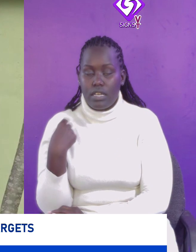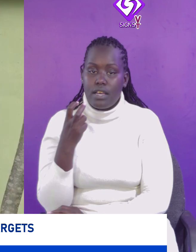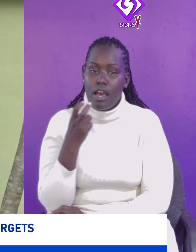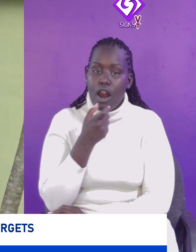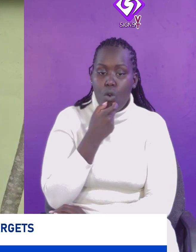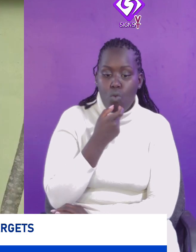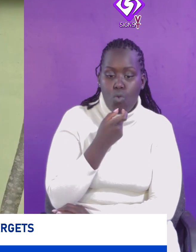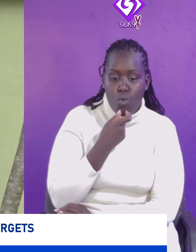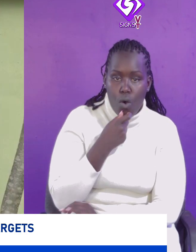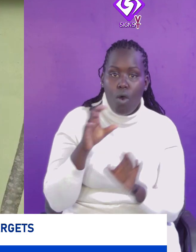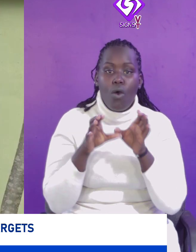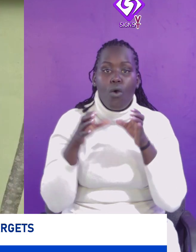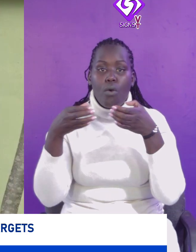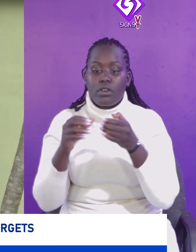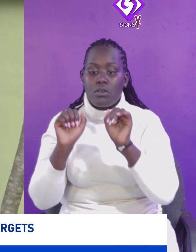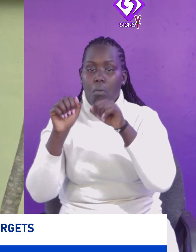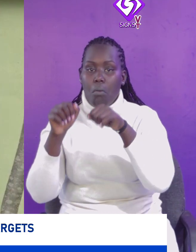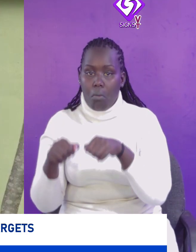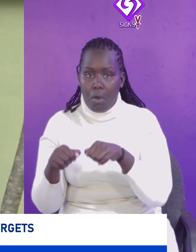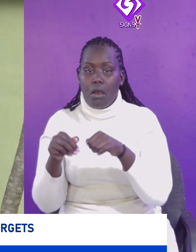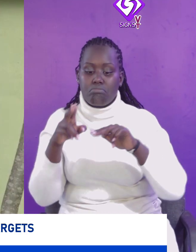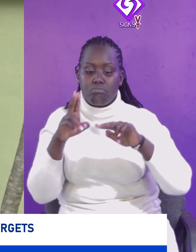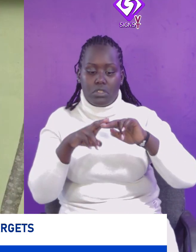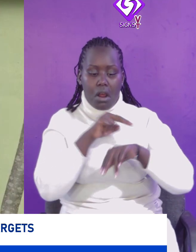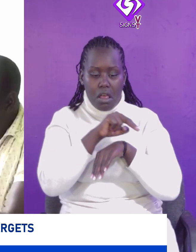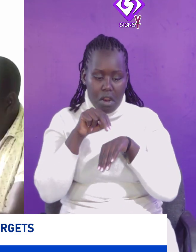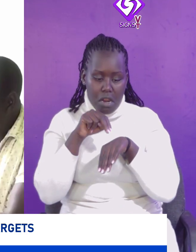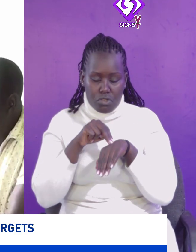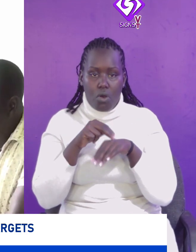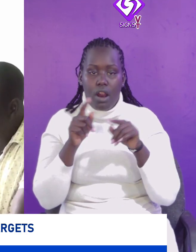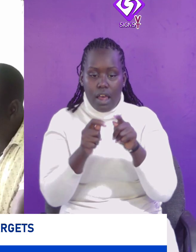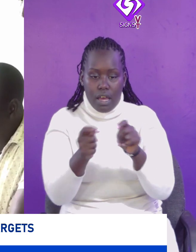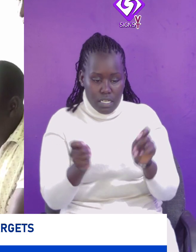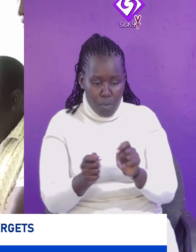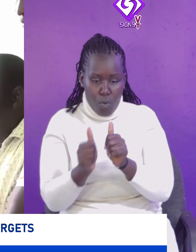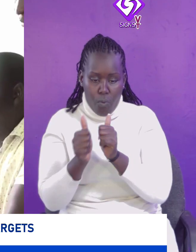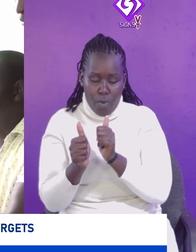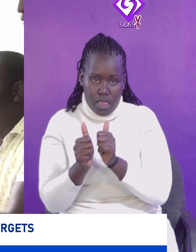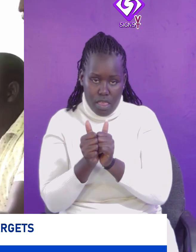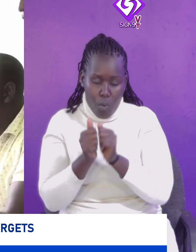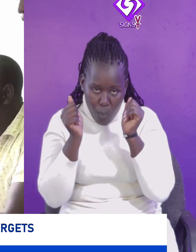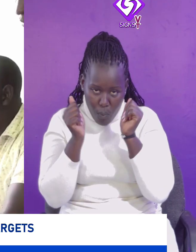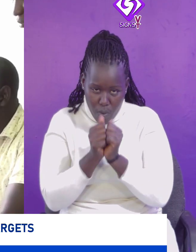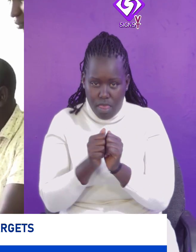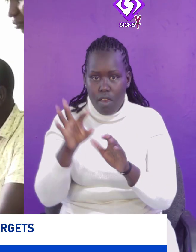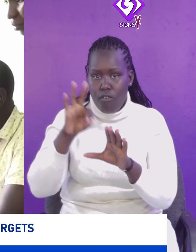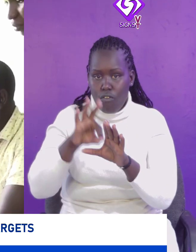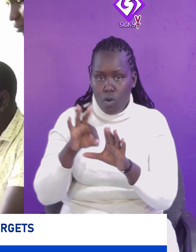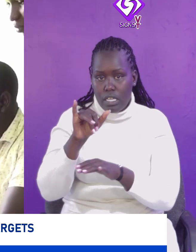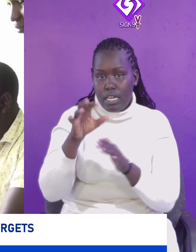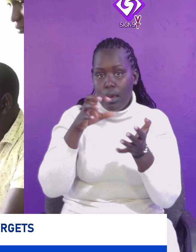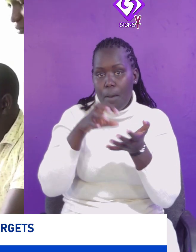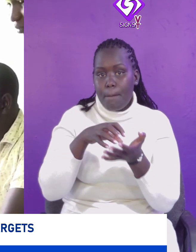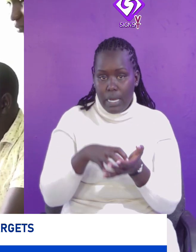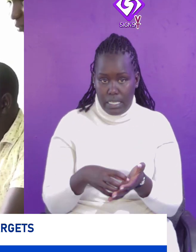community so that we can sit at the national table with votes that matter. It is votes that count in allocation